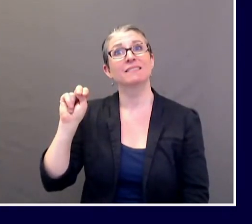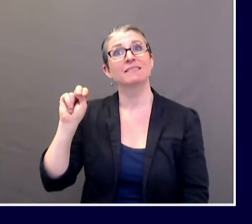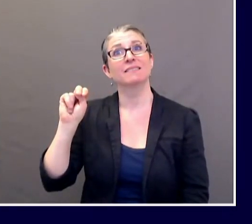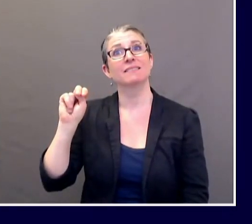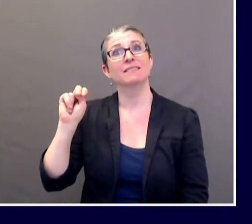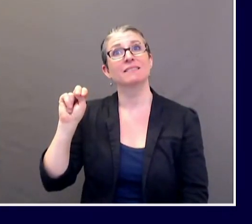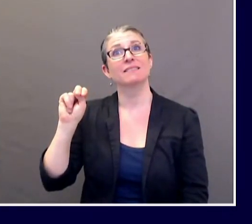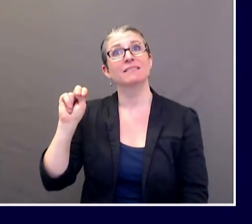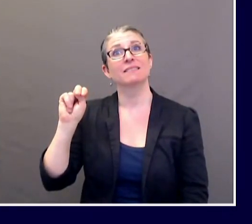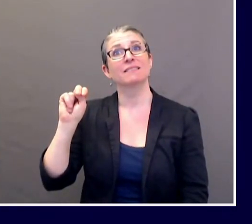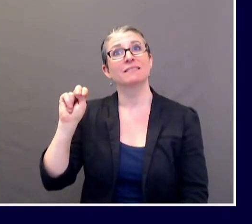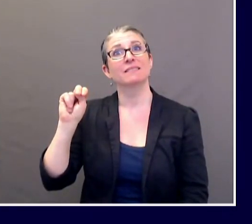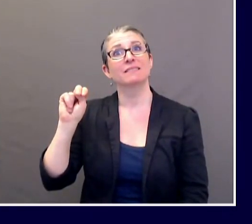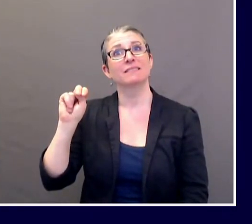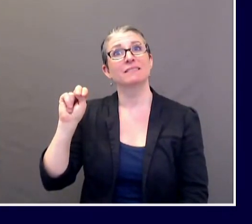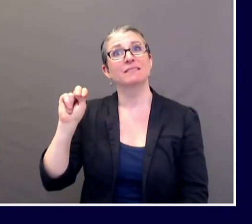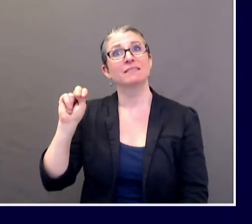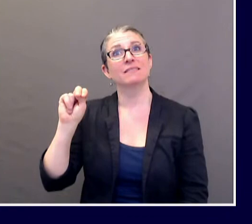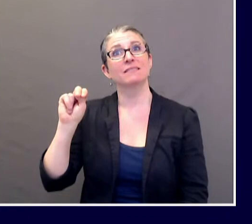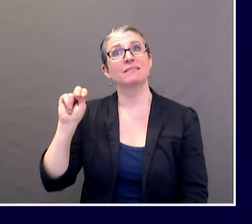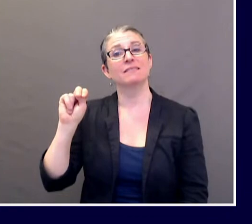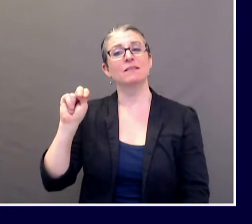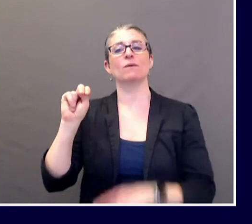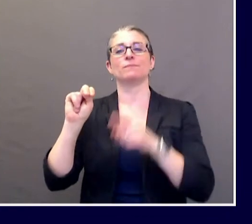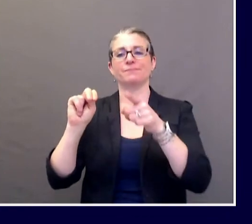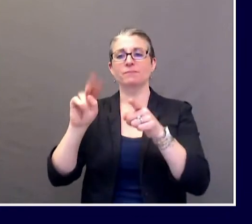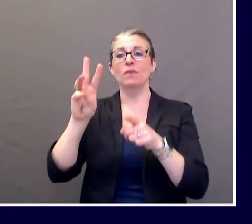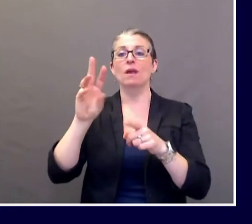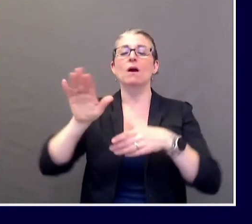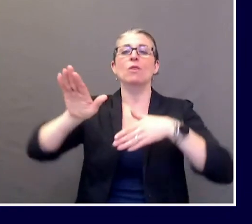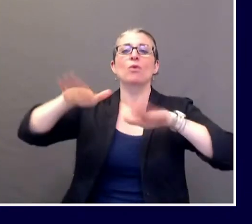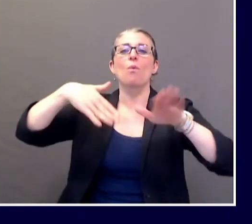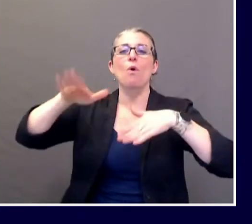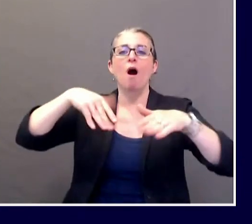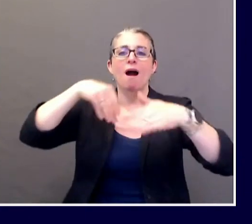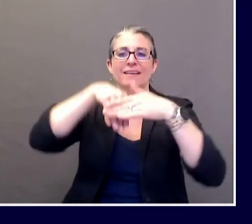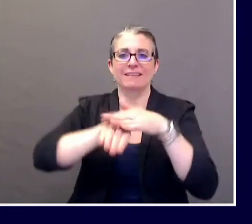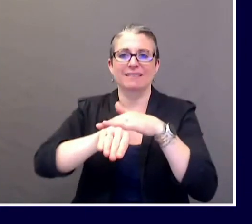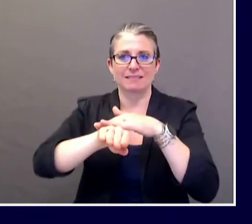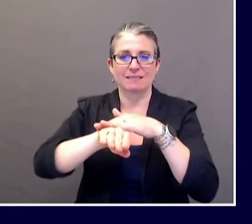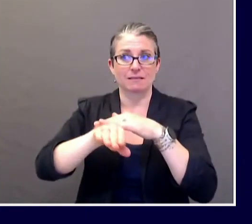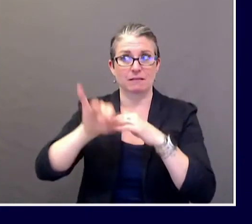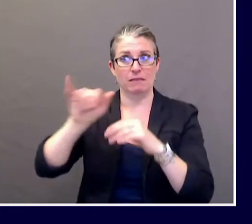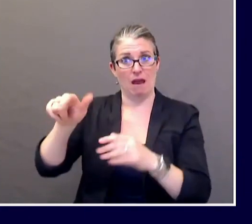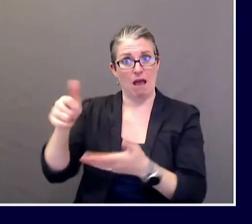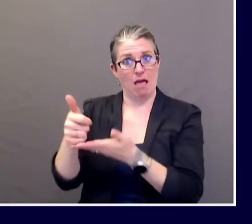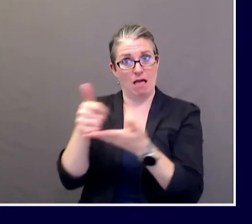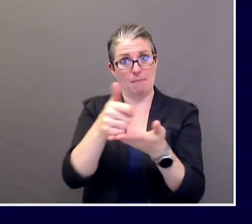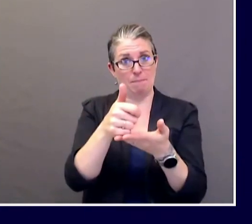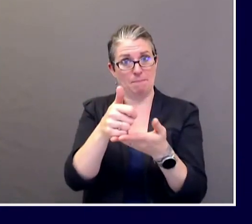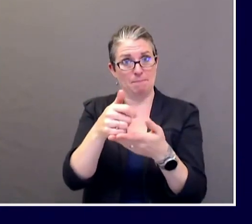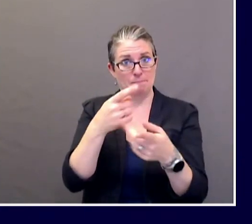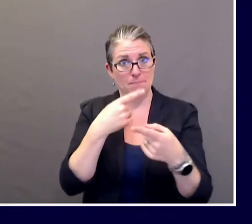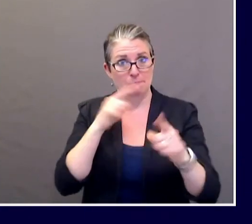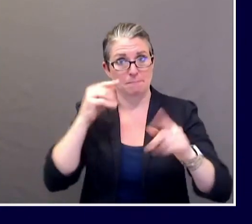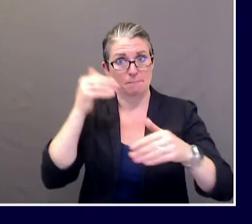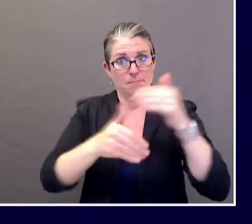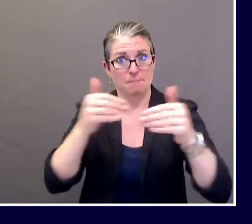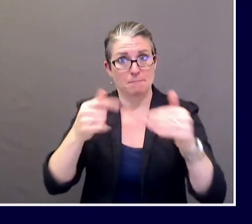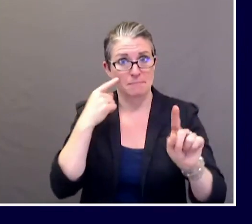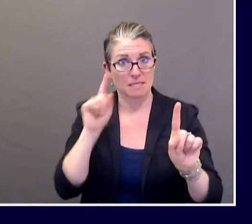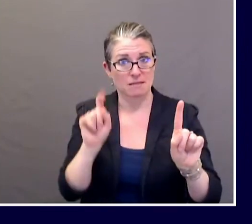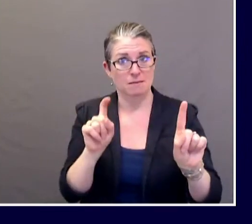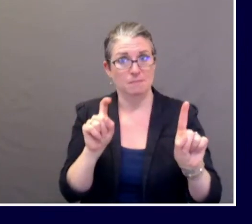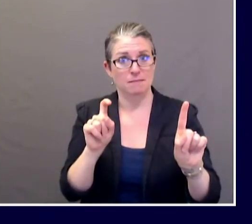these walk-in appointments. Does that indicate that maybe the demand for a specific appointment has gone down? I'm not sure about the